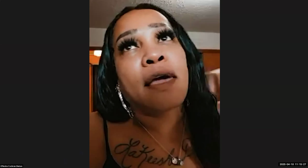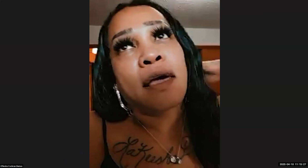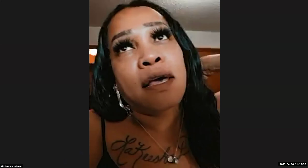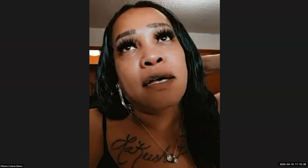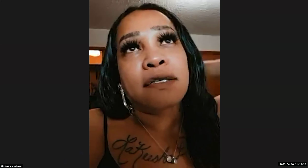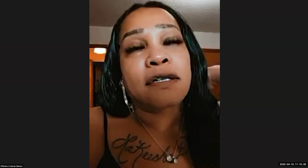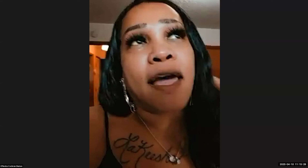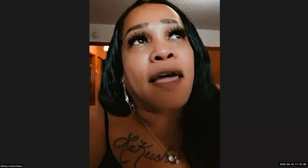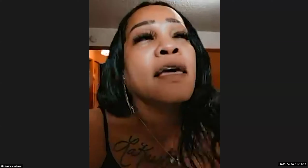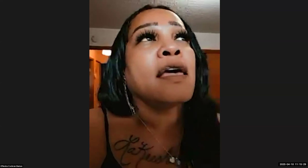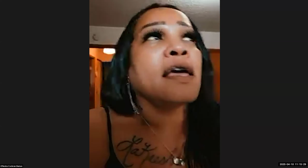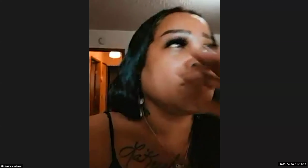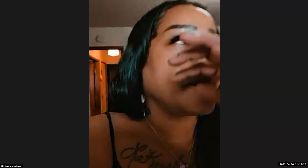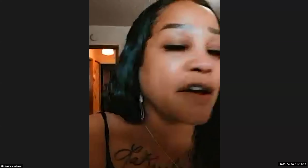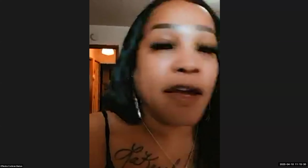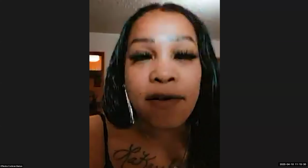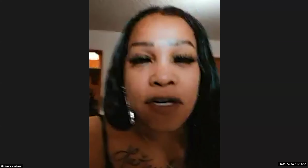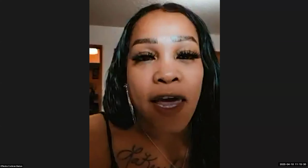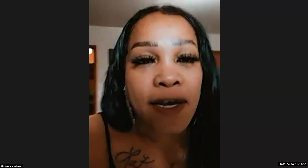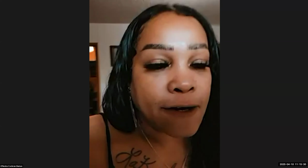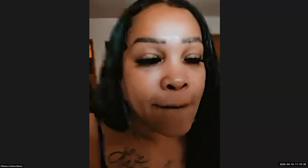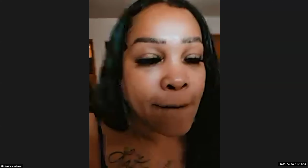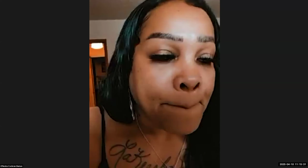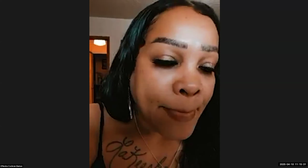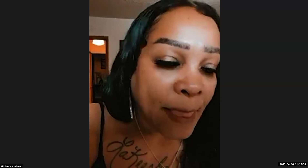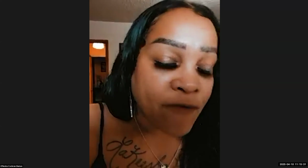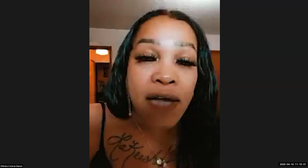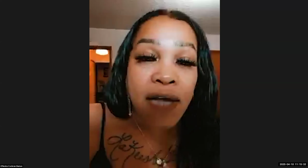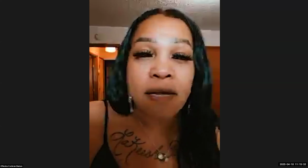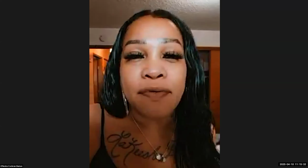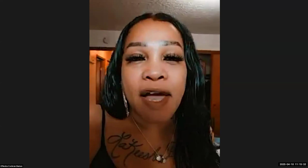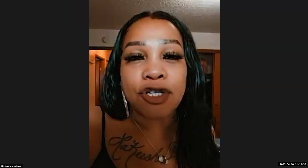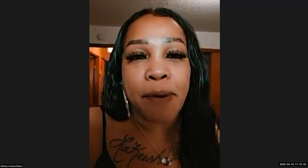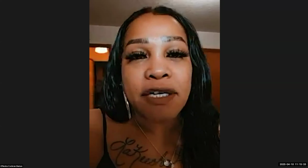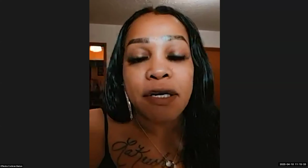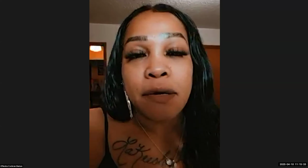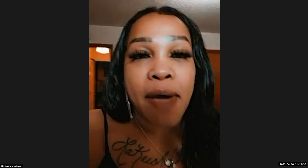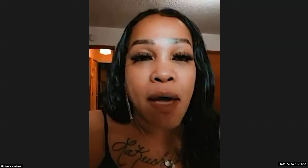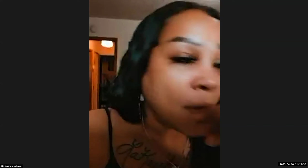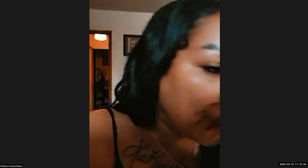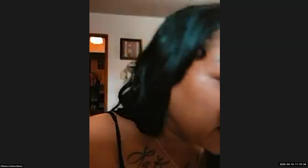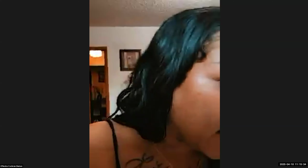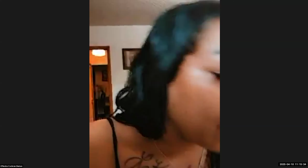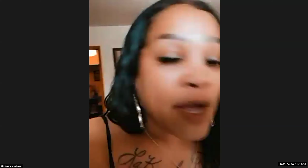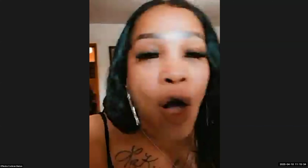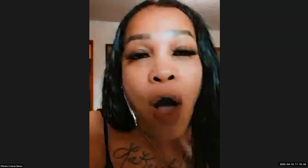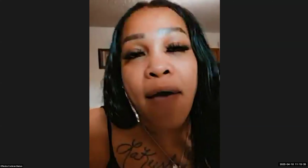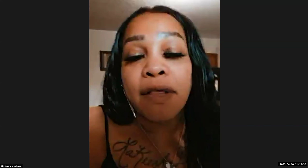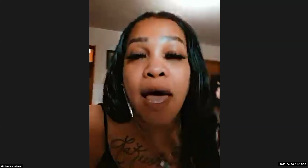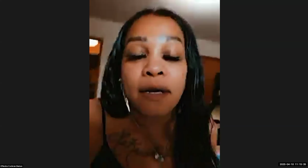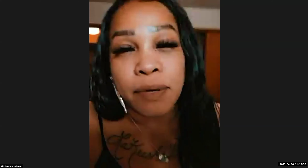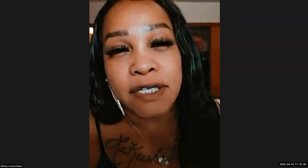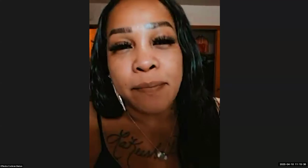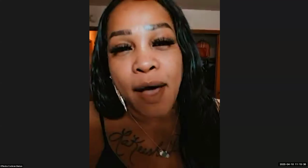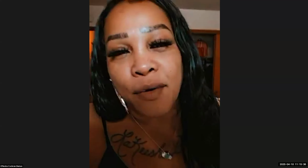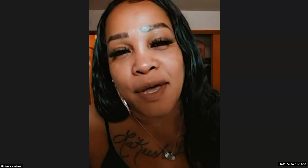the first thing I want to say is like it's very educational. find something that you're passionate about. Like we all have a